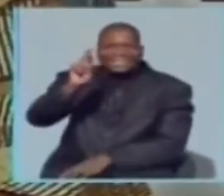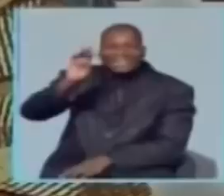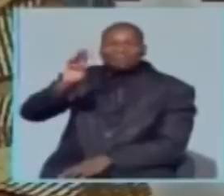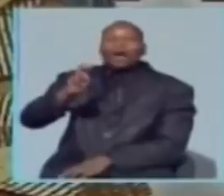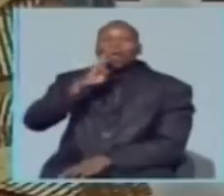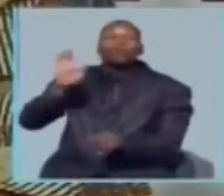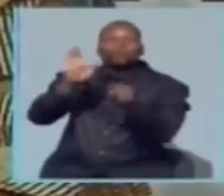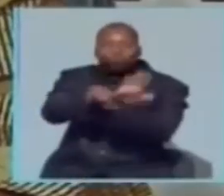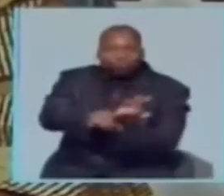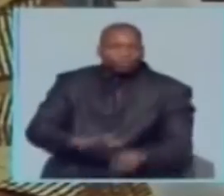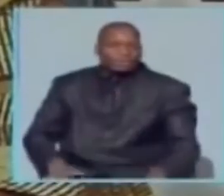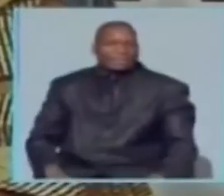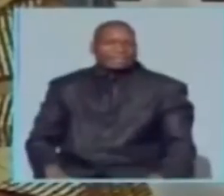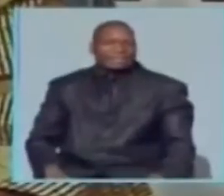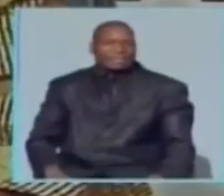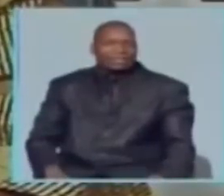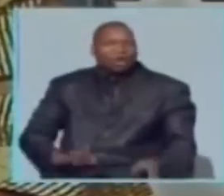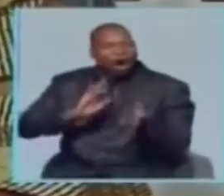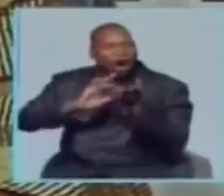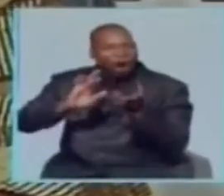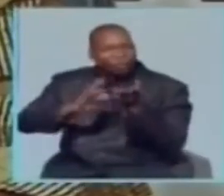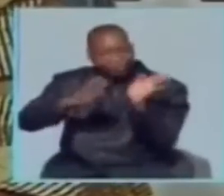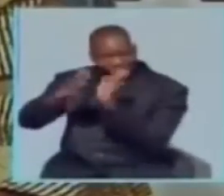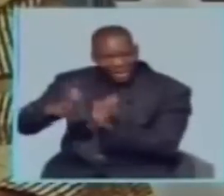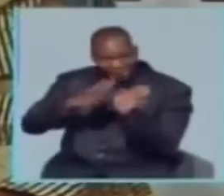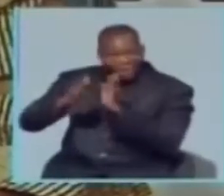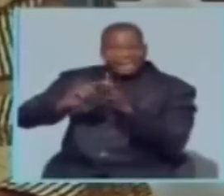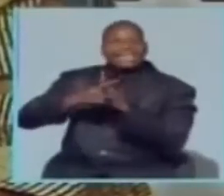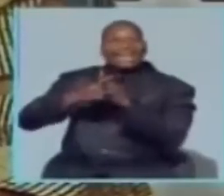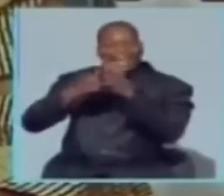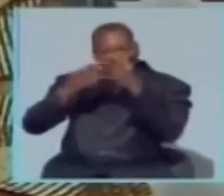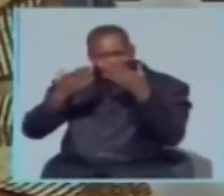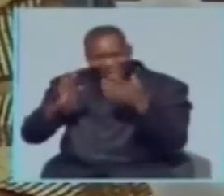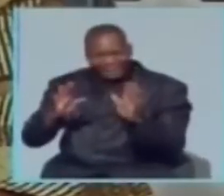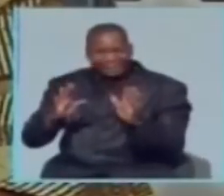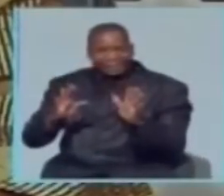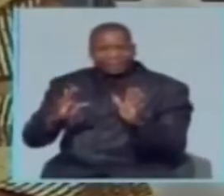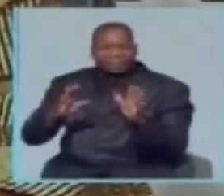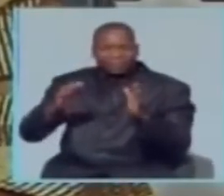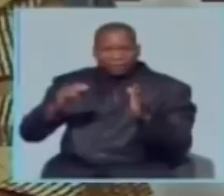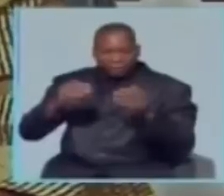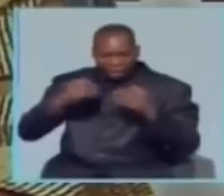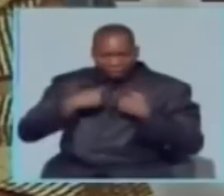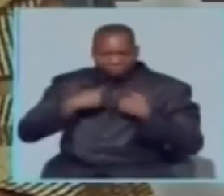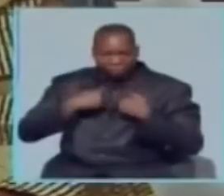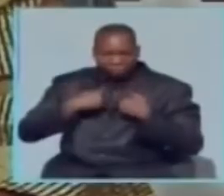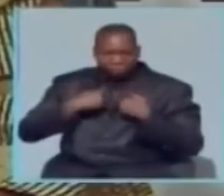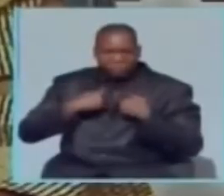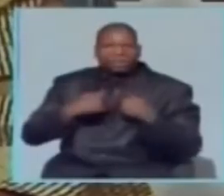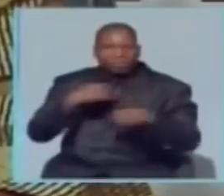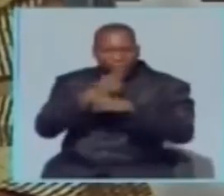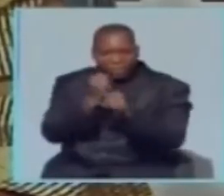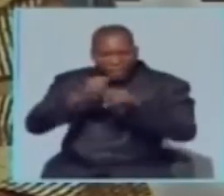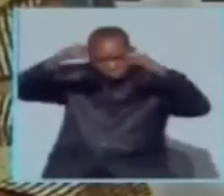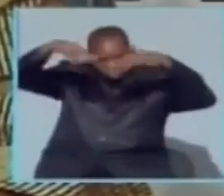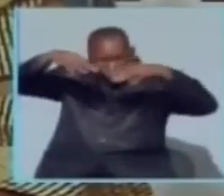plans already in October that we should have what we call inland generation in the country. That is